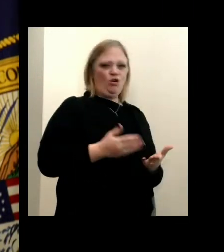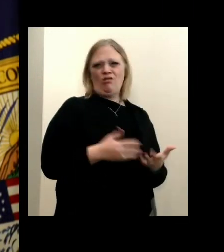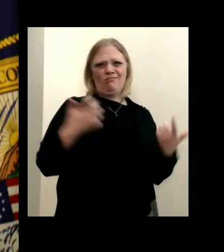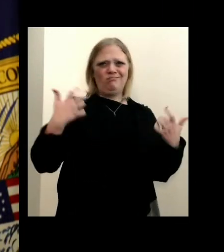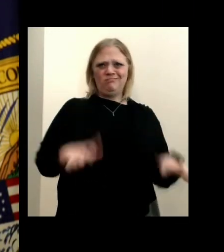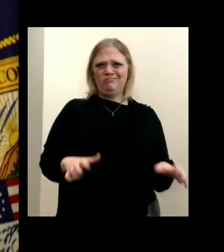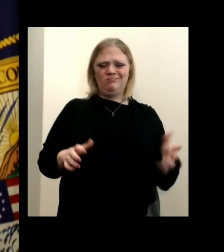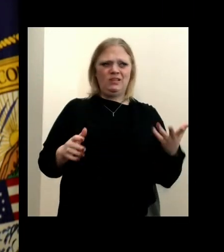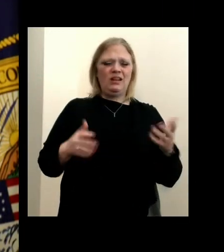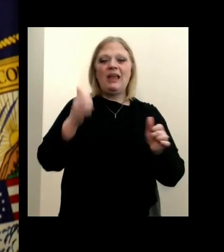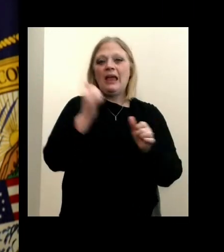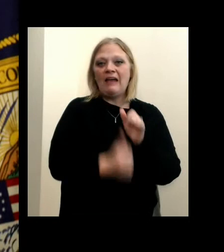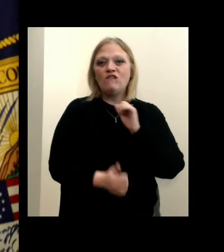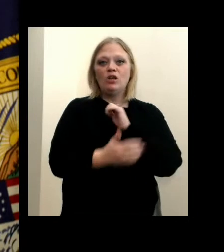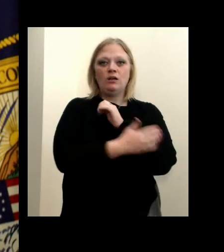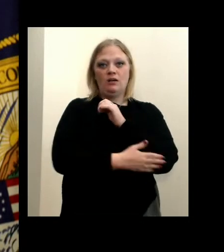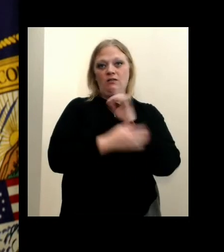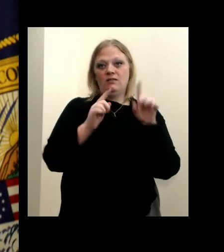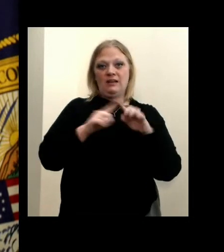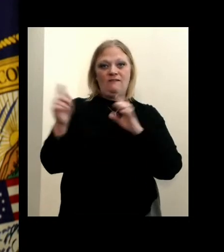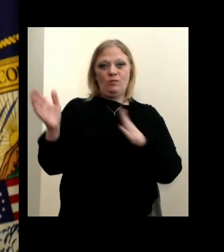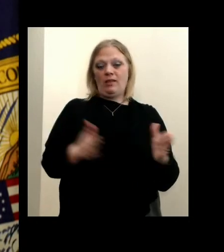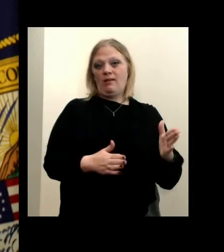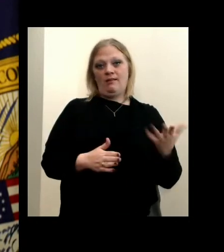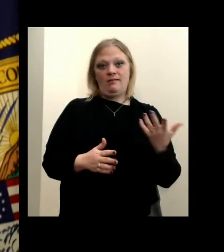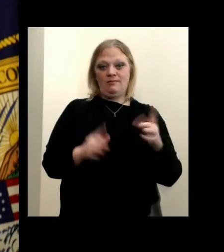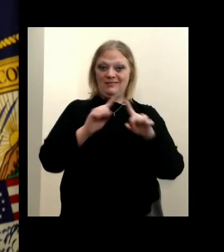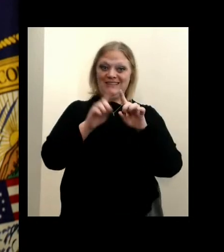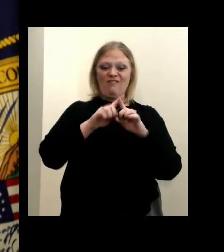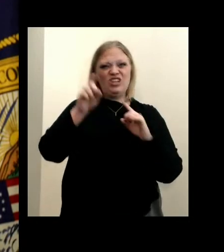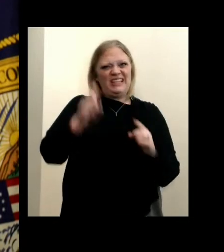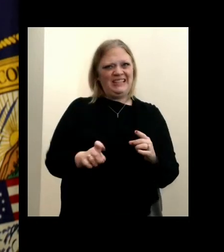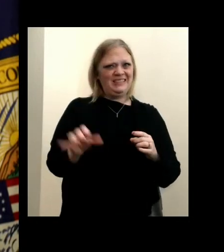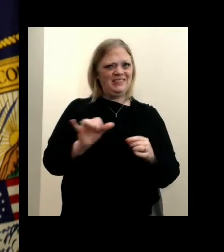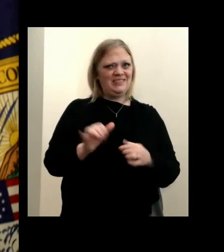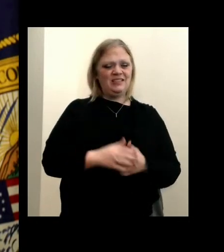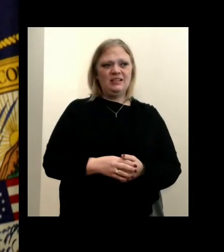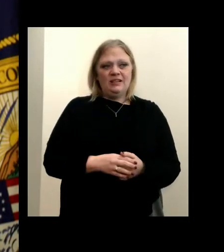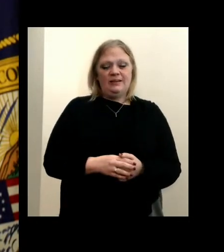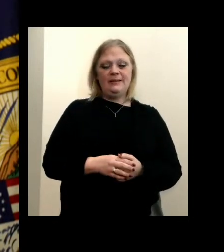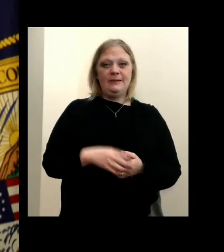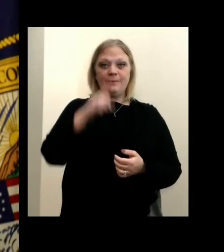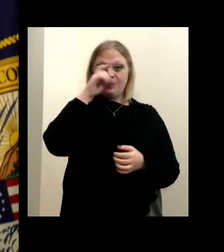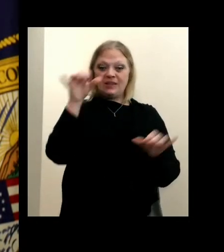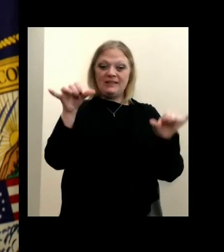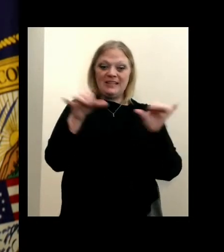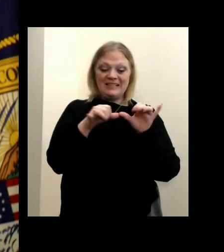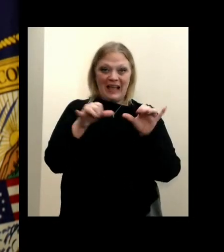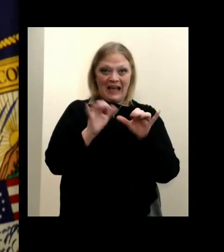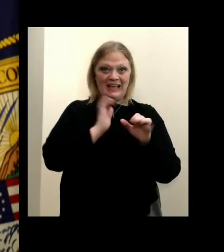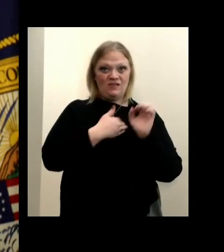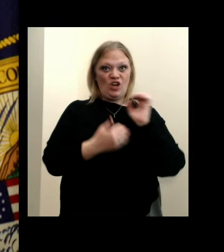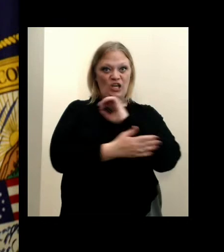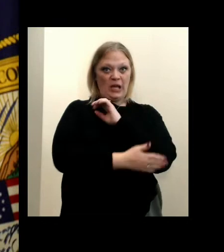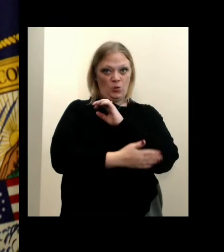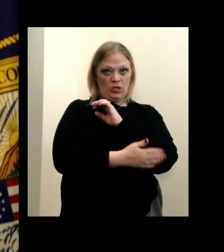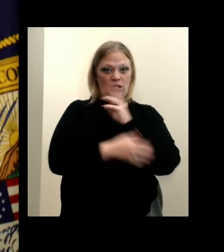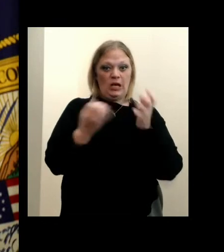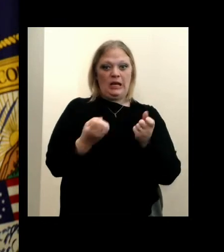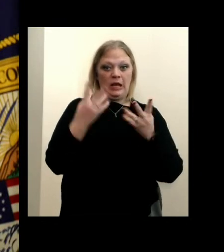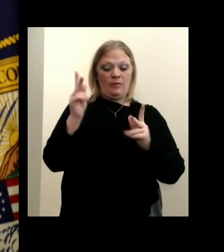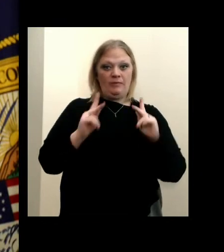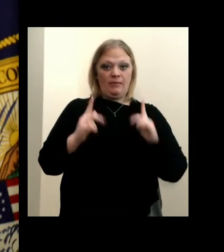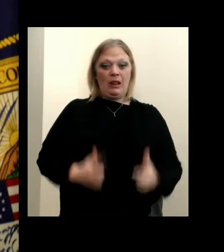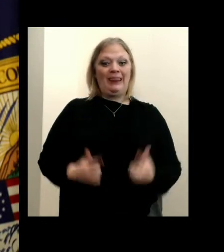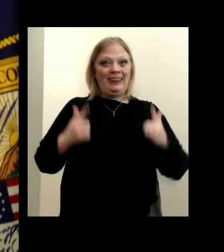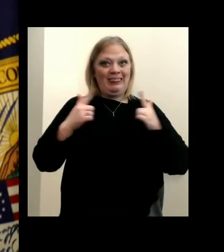Niagara. Every county has a different plan and has different needs. Because of the size of our county and how many people live